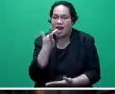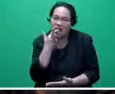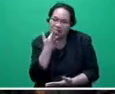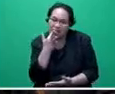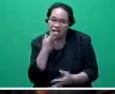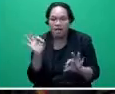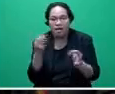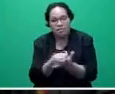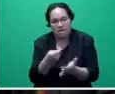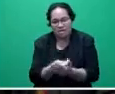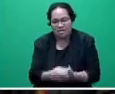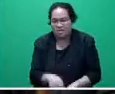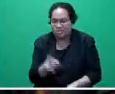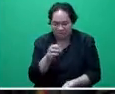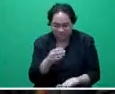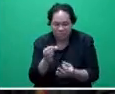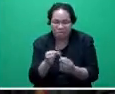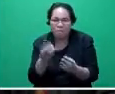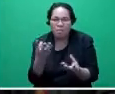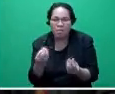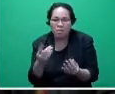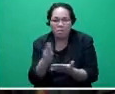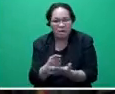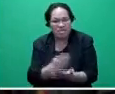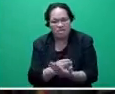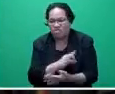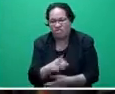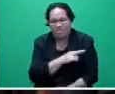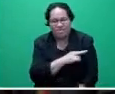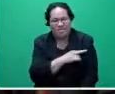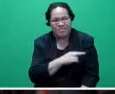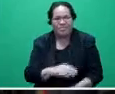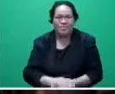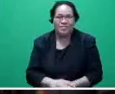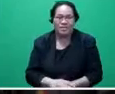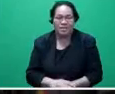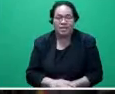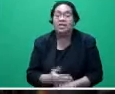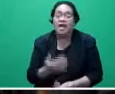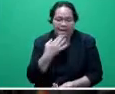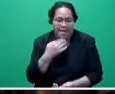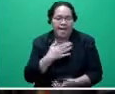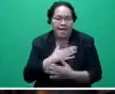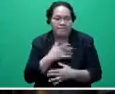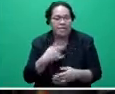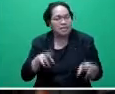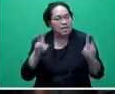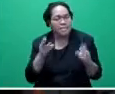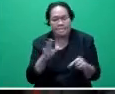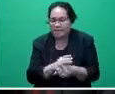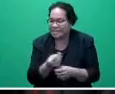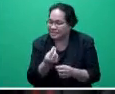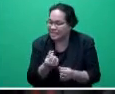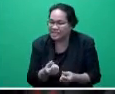an irresponsible, deceiving budget. Mr. Speaker, I love the KISS principle. Keep it simple, Simione. How